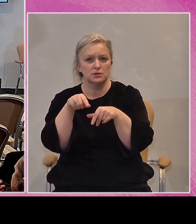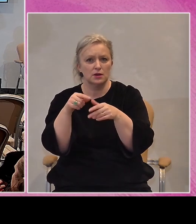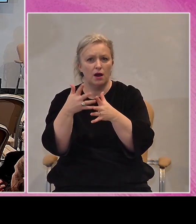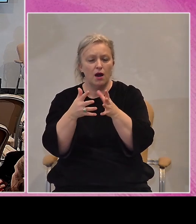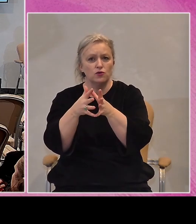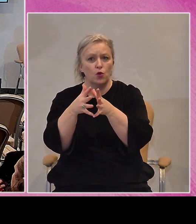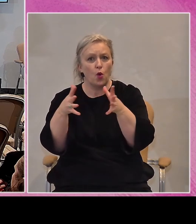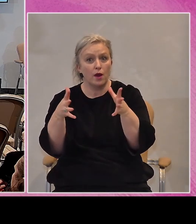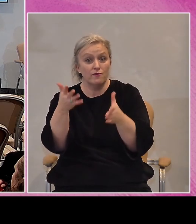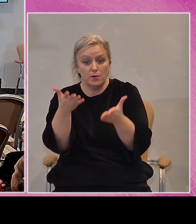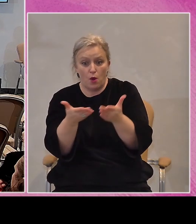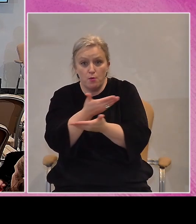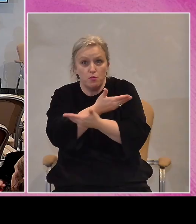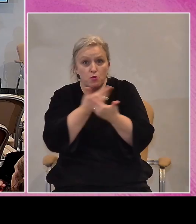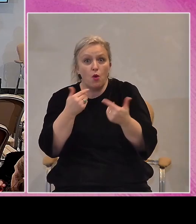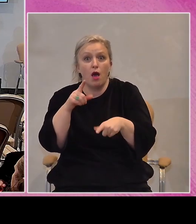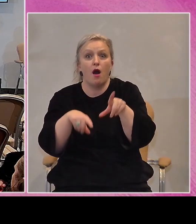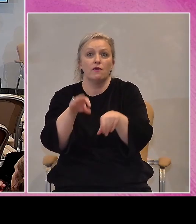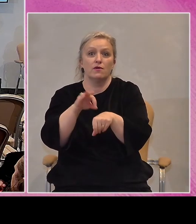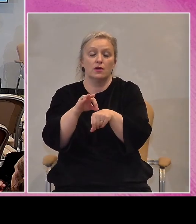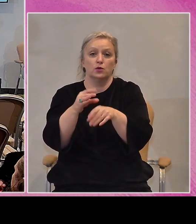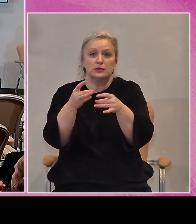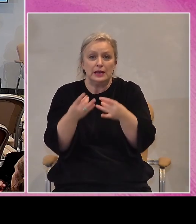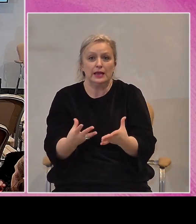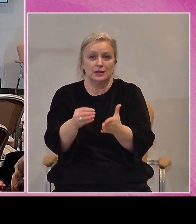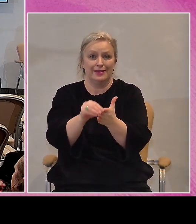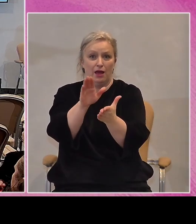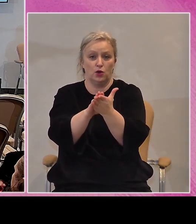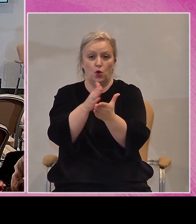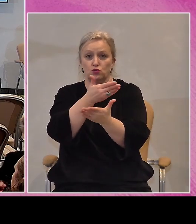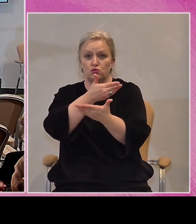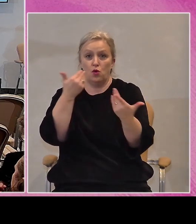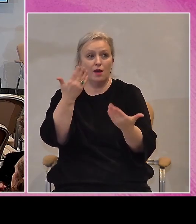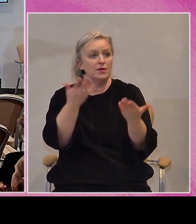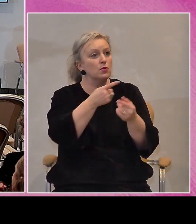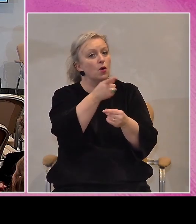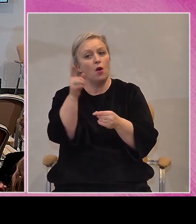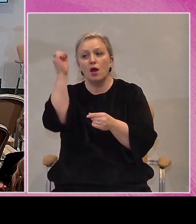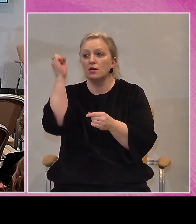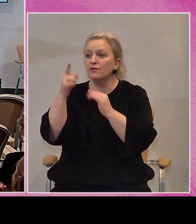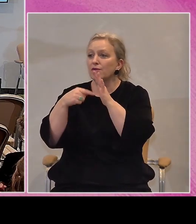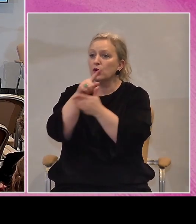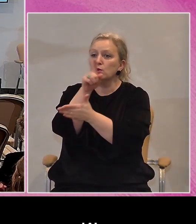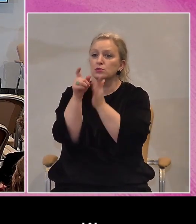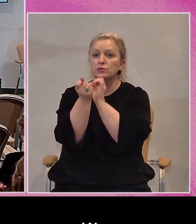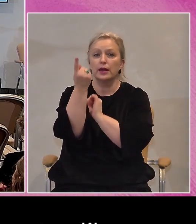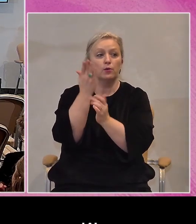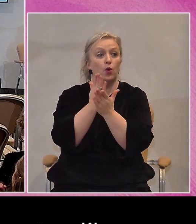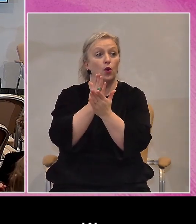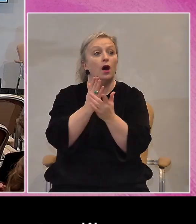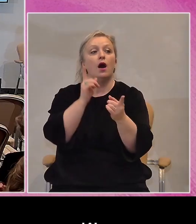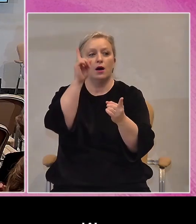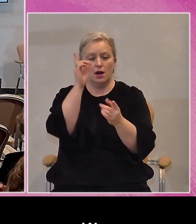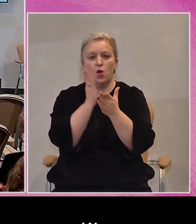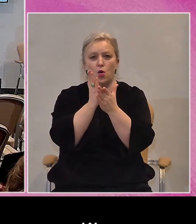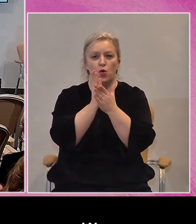hypermobility subtype, then now we speak about it as a rare disease, but actually it might be very common.